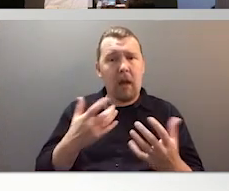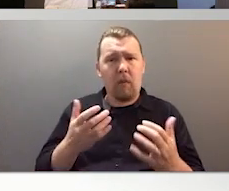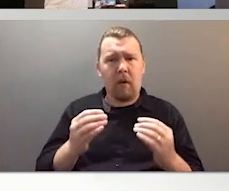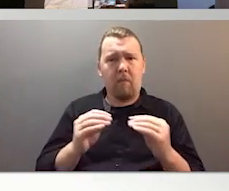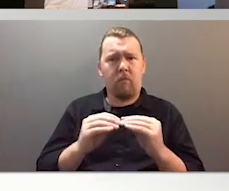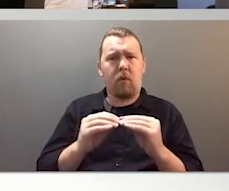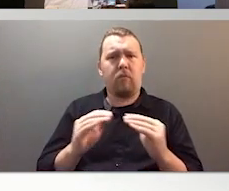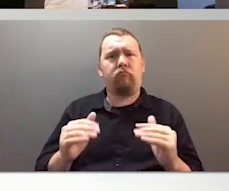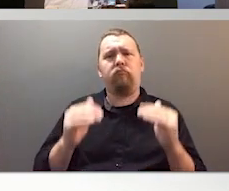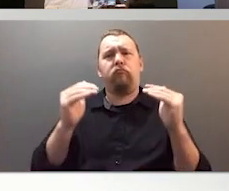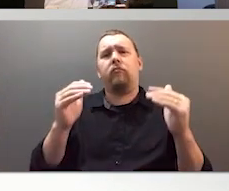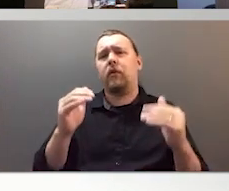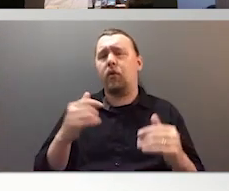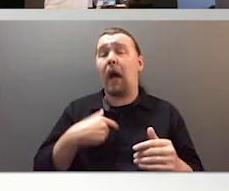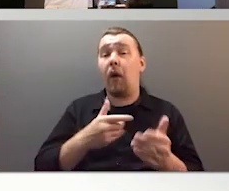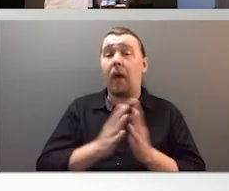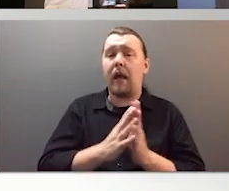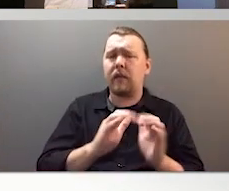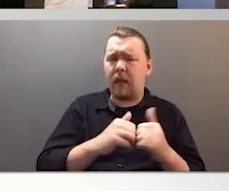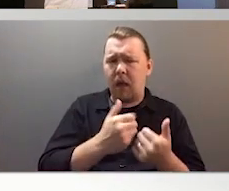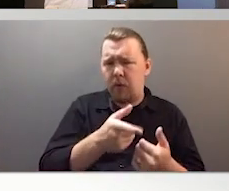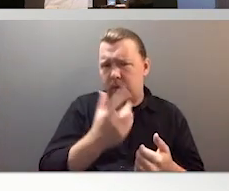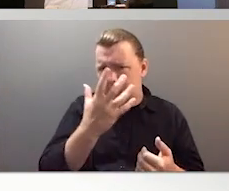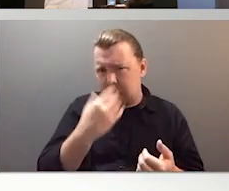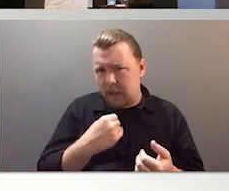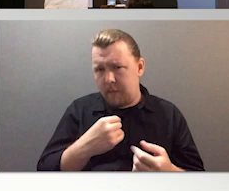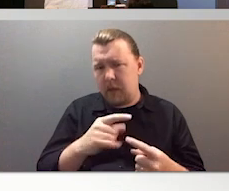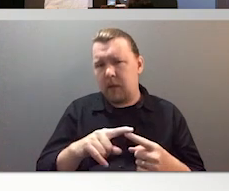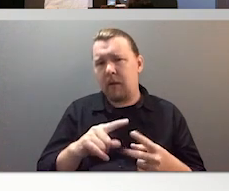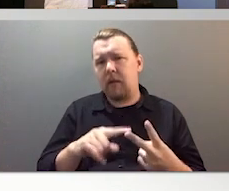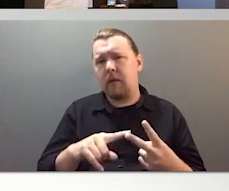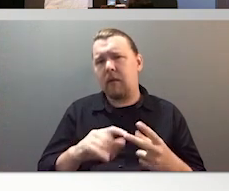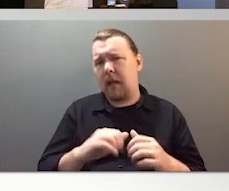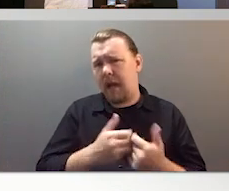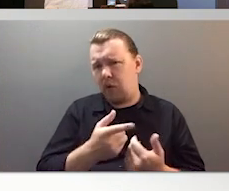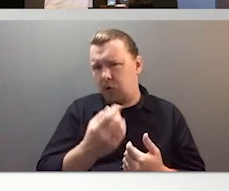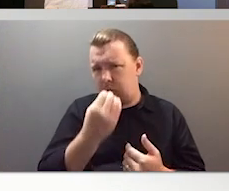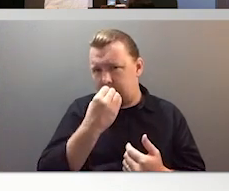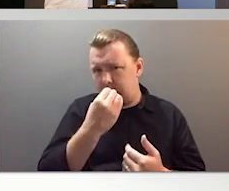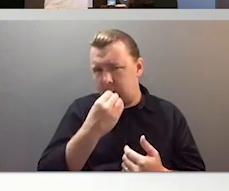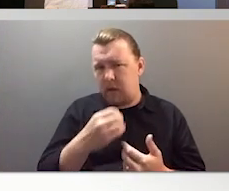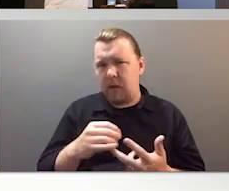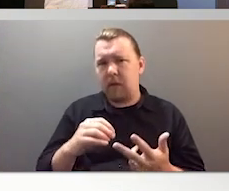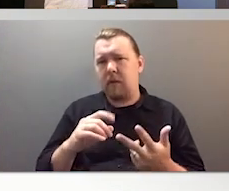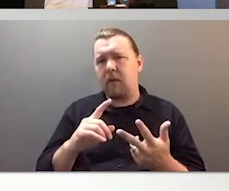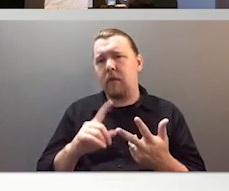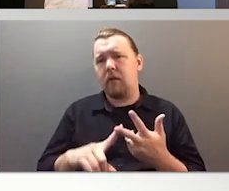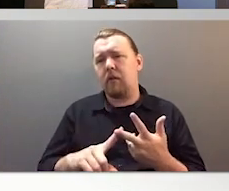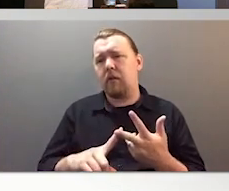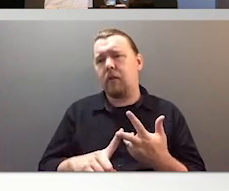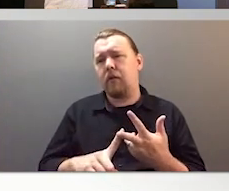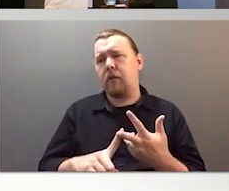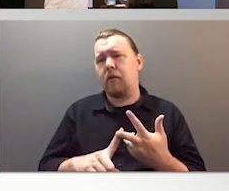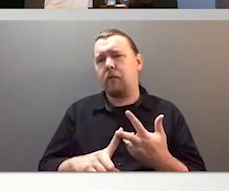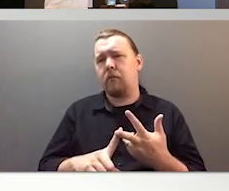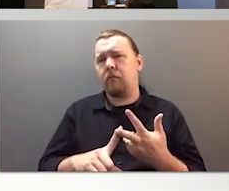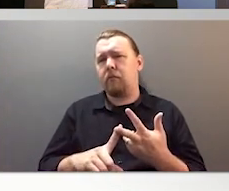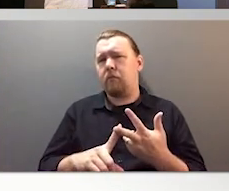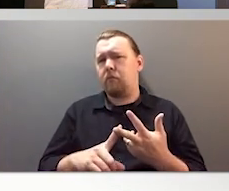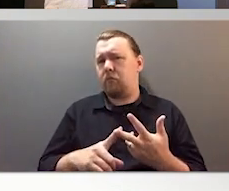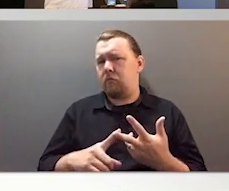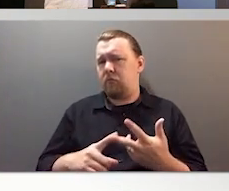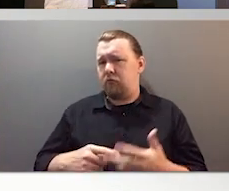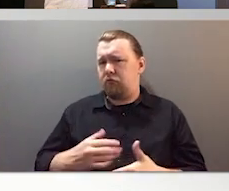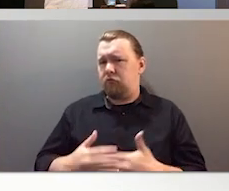what digestion looks like. Are they chronically constipated? And then from there, I look for red face,